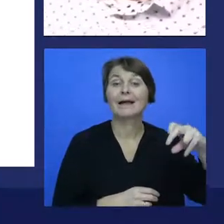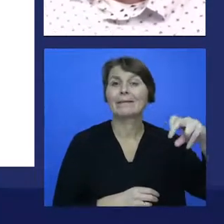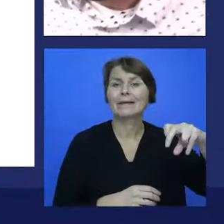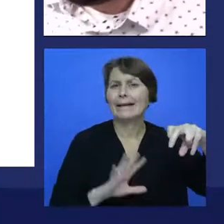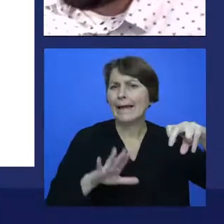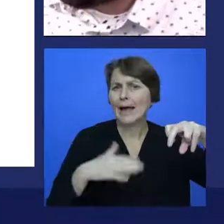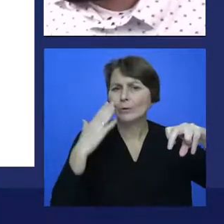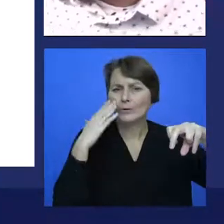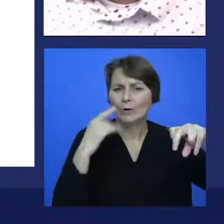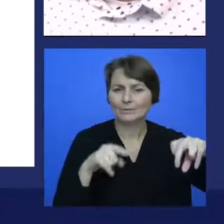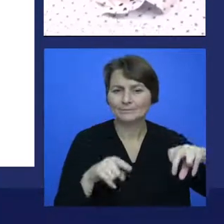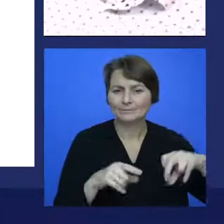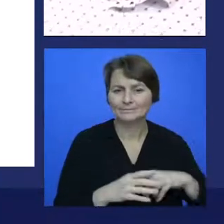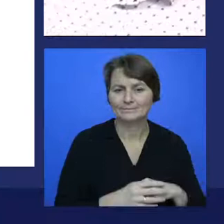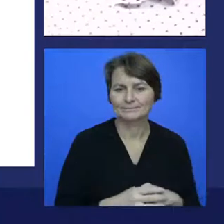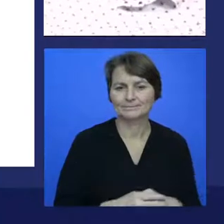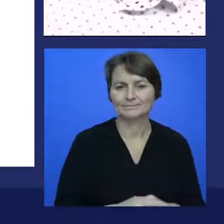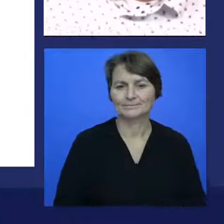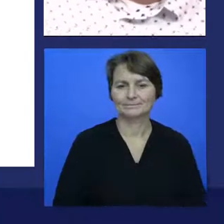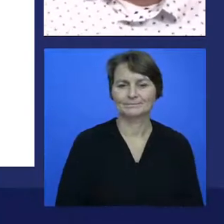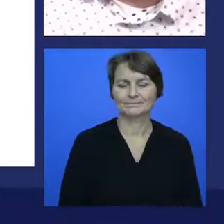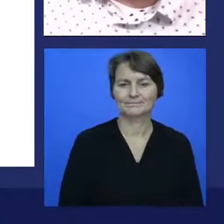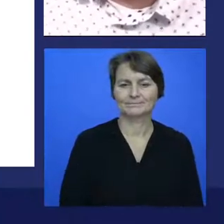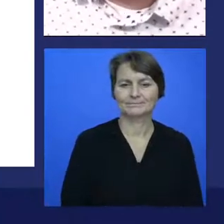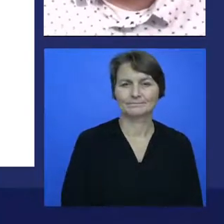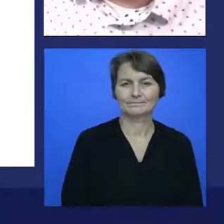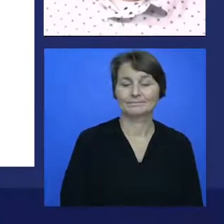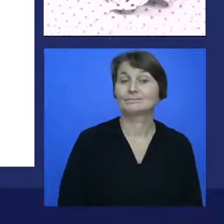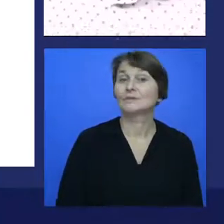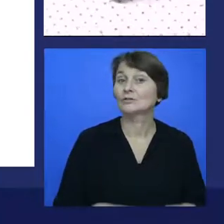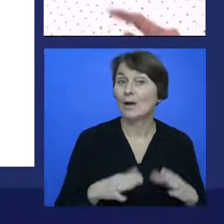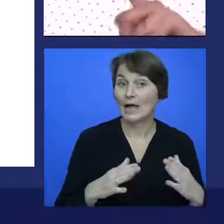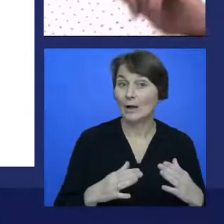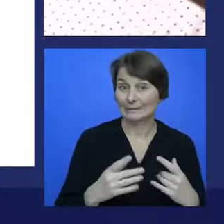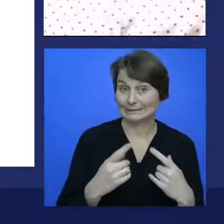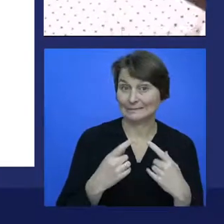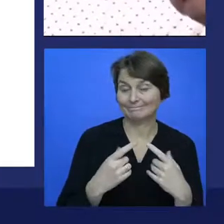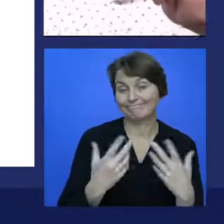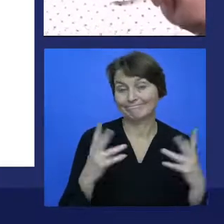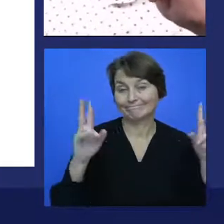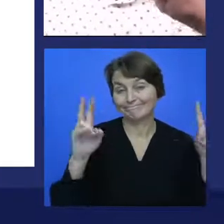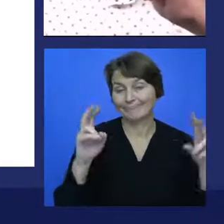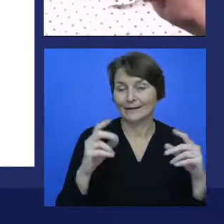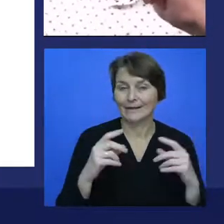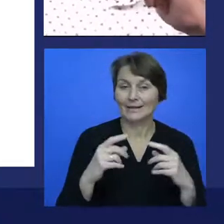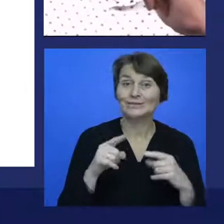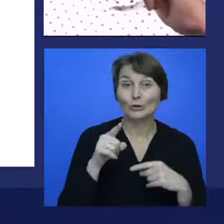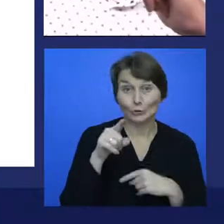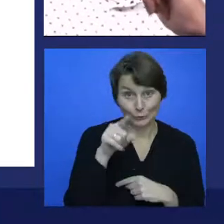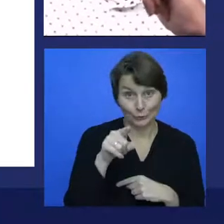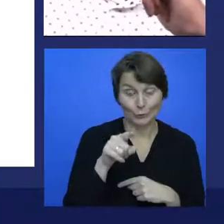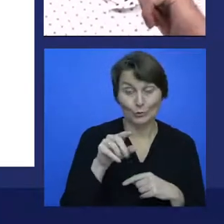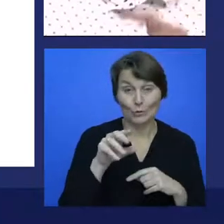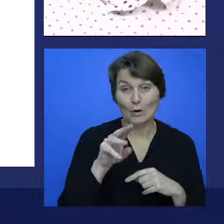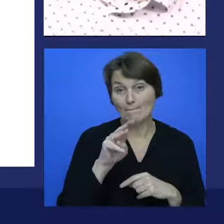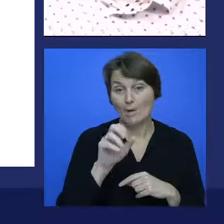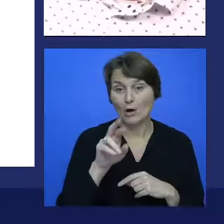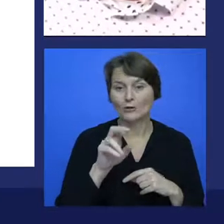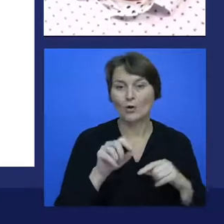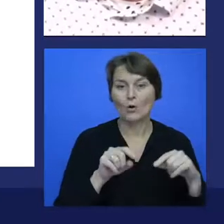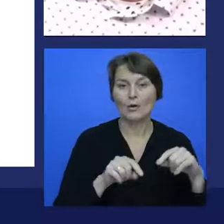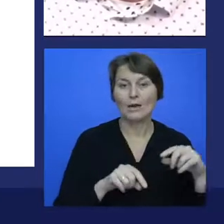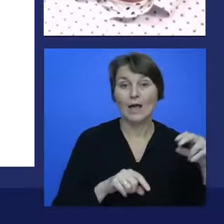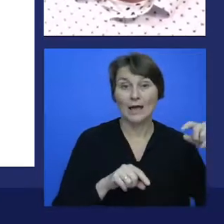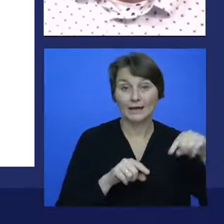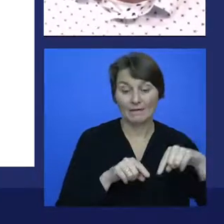this? Why don't we do this? Why don't we just tell him? Like if you're Mario, what you would do is you'd put your foot a little bit